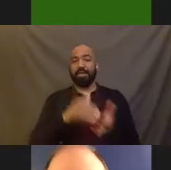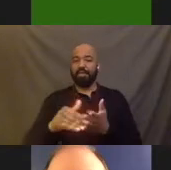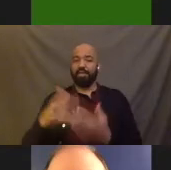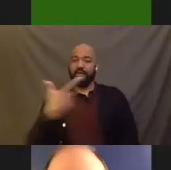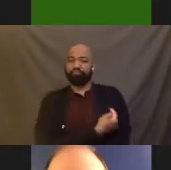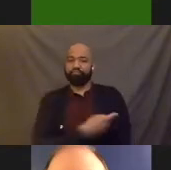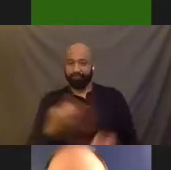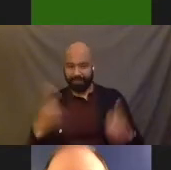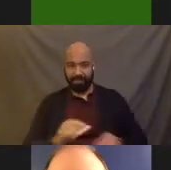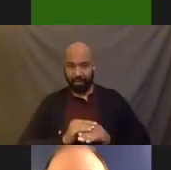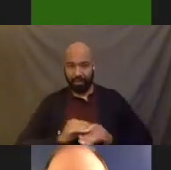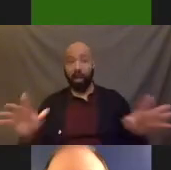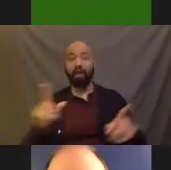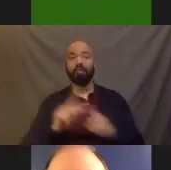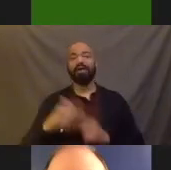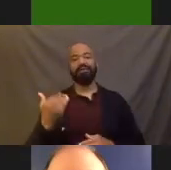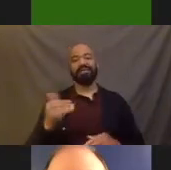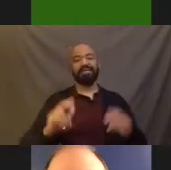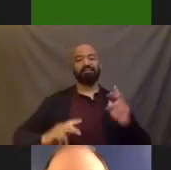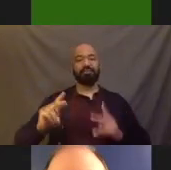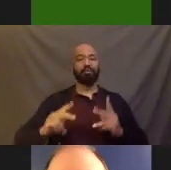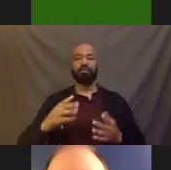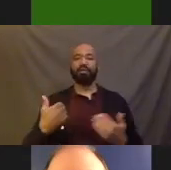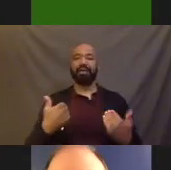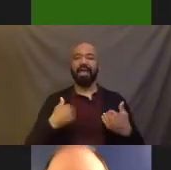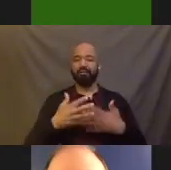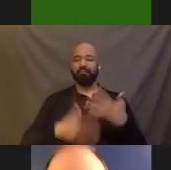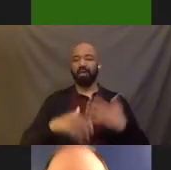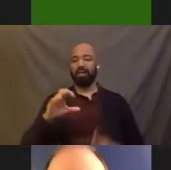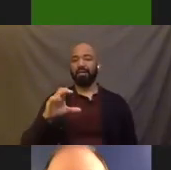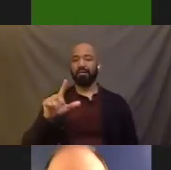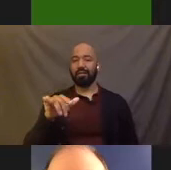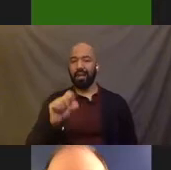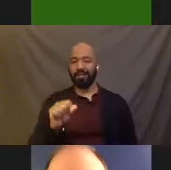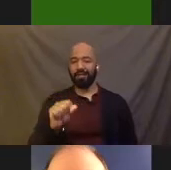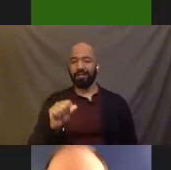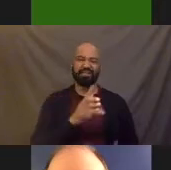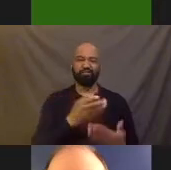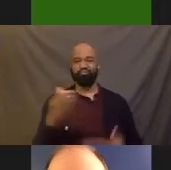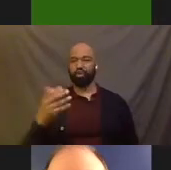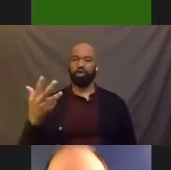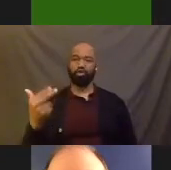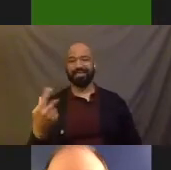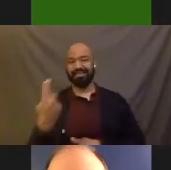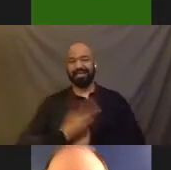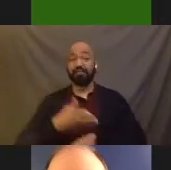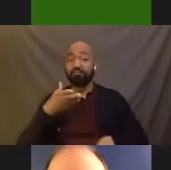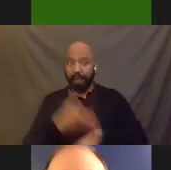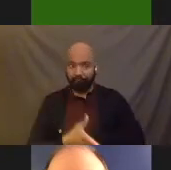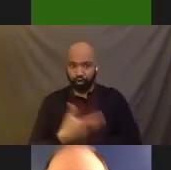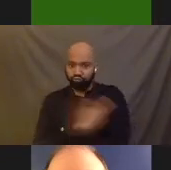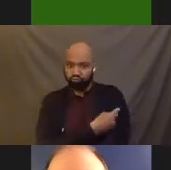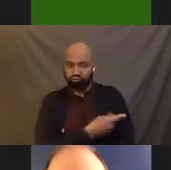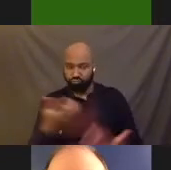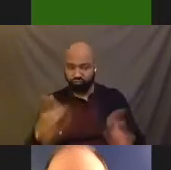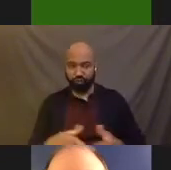And that developed 6 to 13 days after receiving the vaccine. The people that were affected, and when I